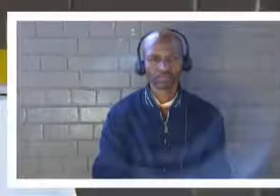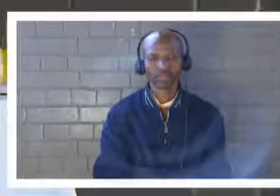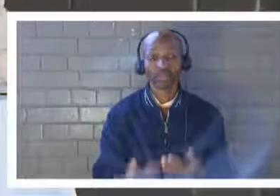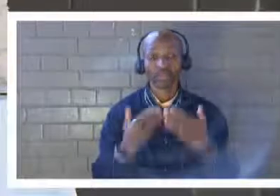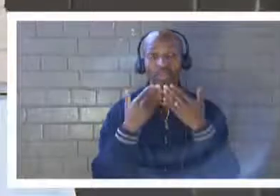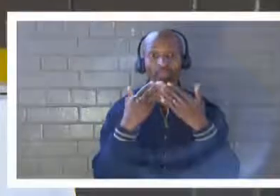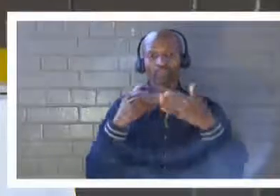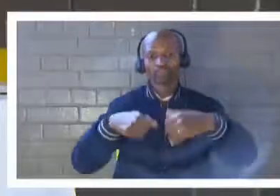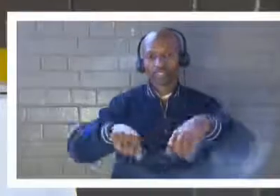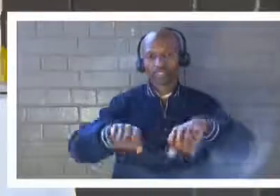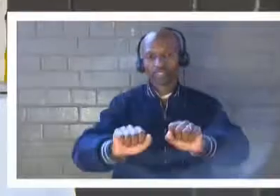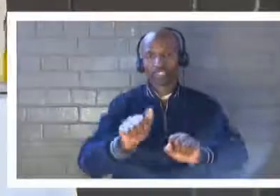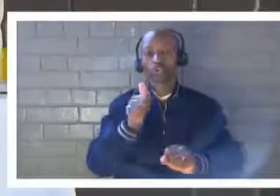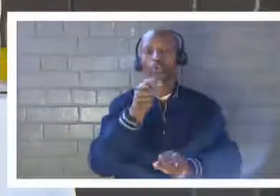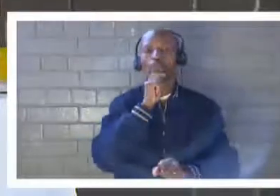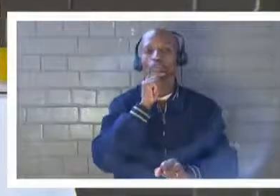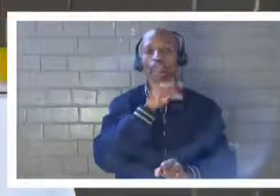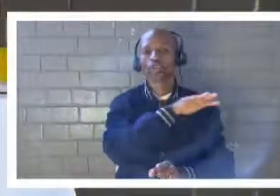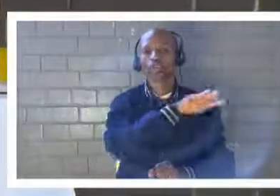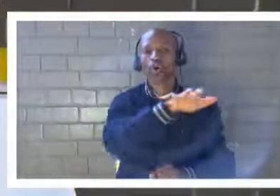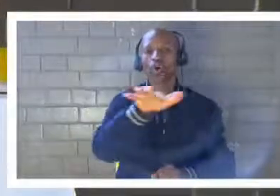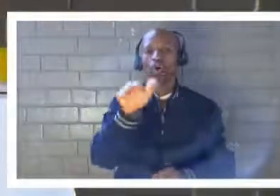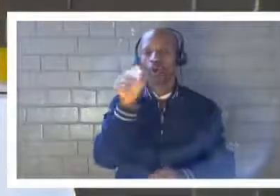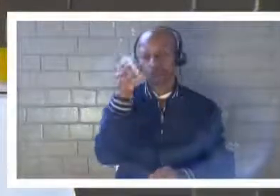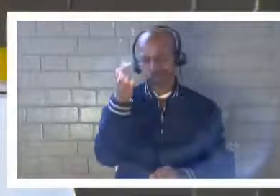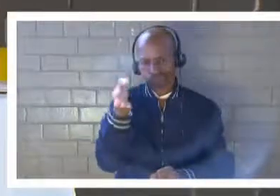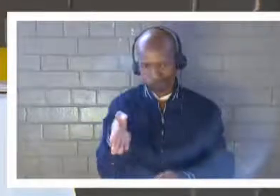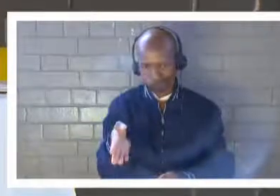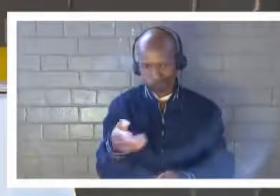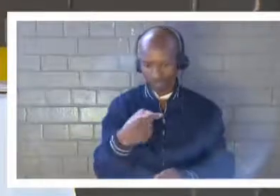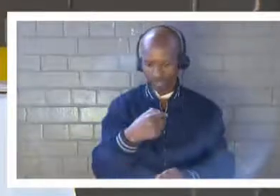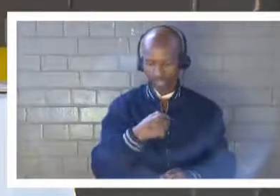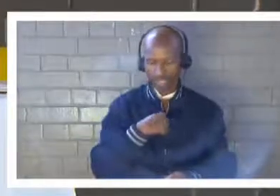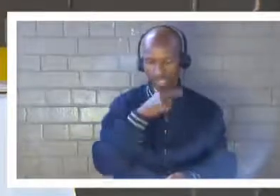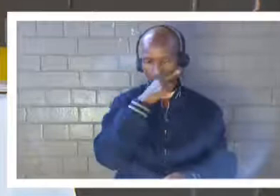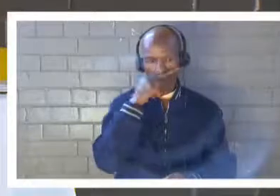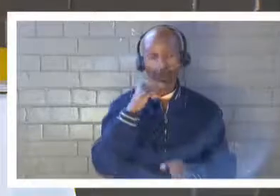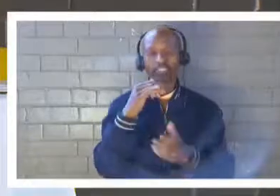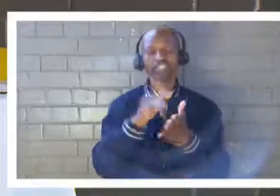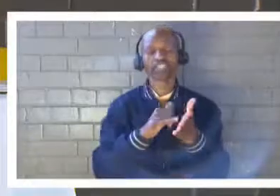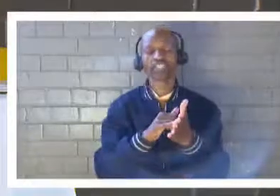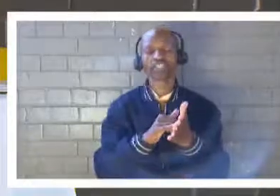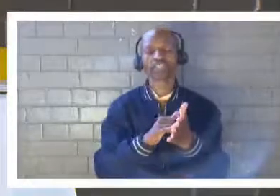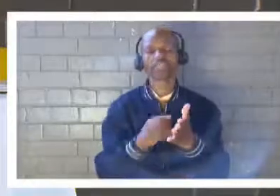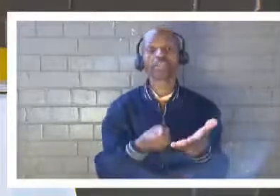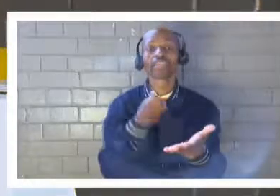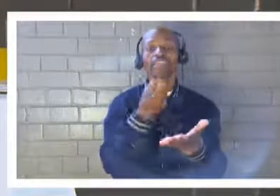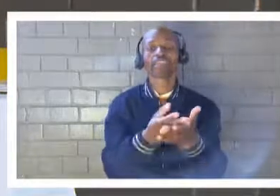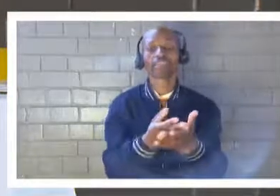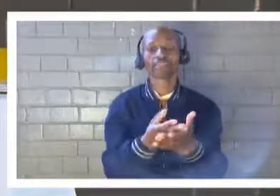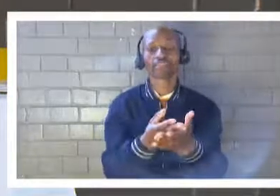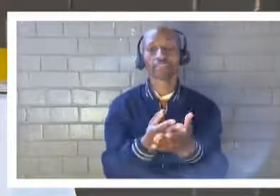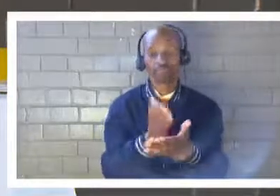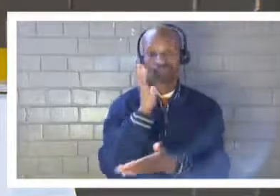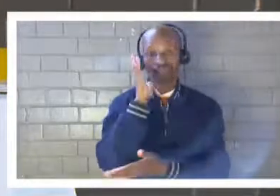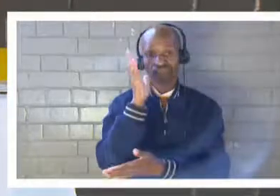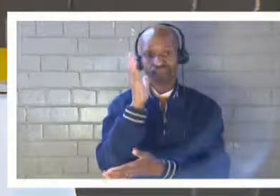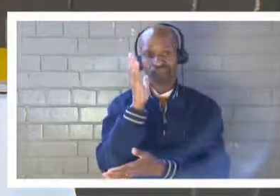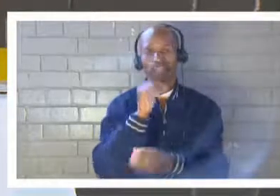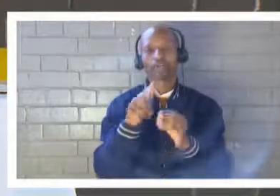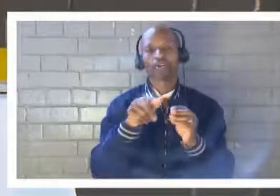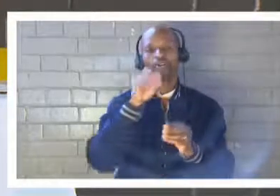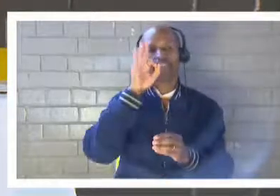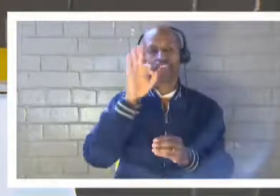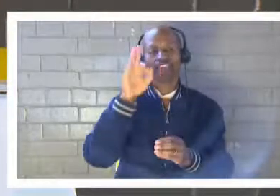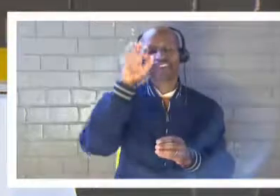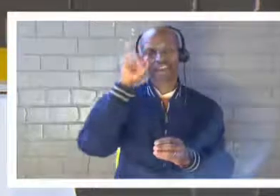Thank you, Chairperson. Good morning to everyone present. I am just briefly going to give a synopsis of the